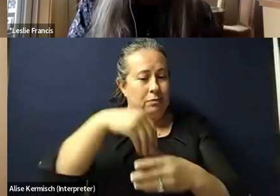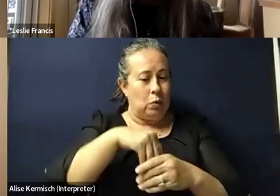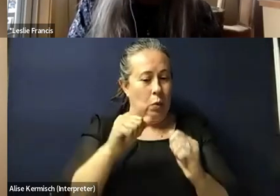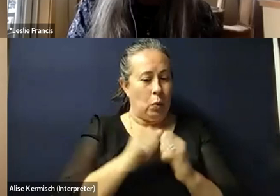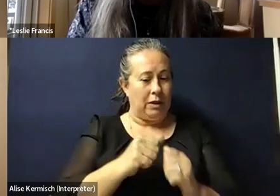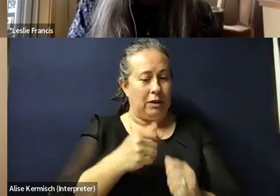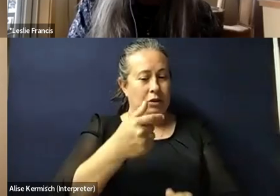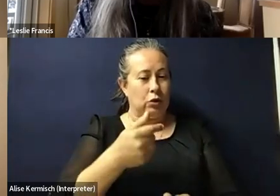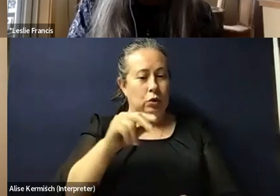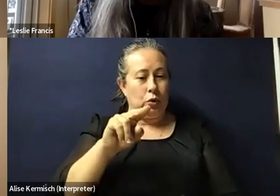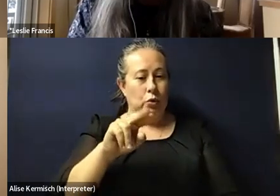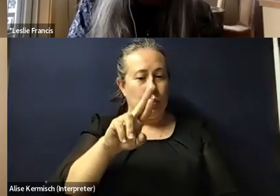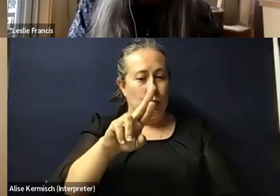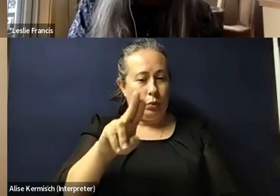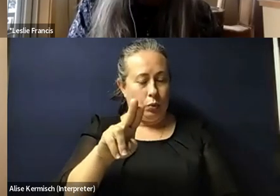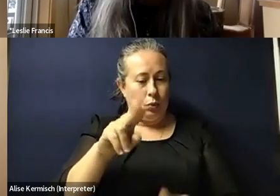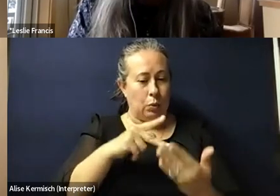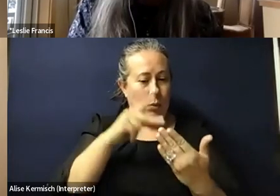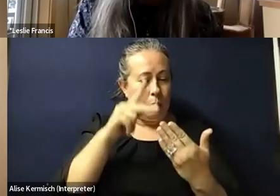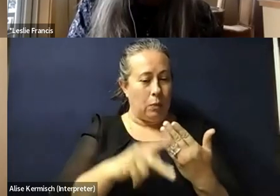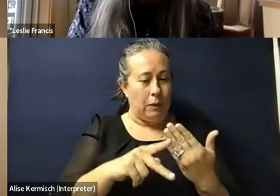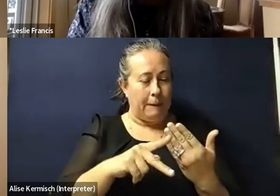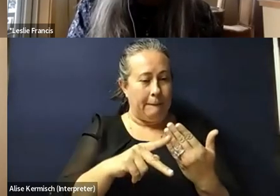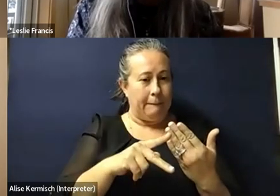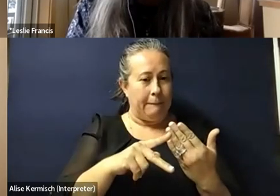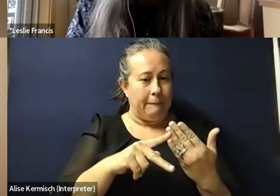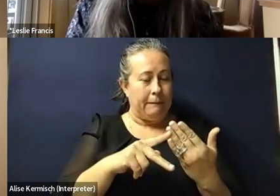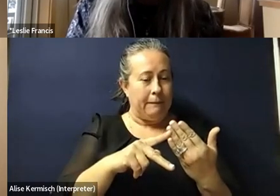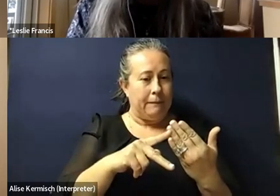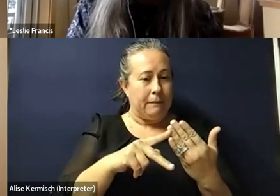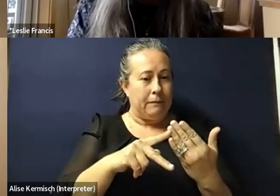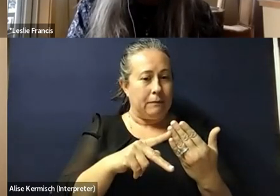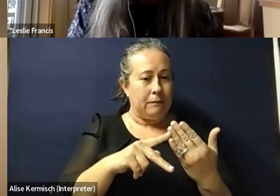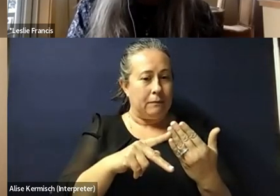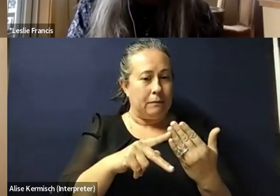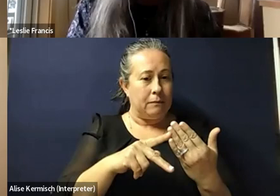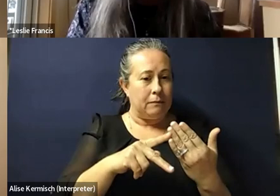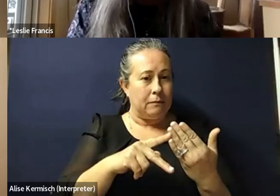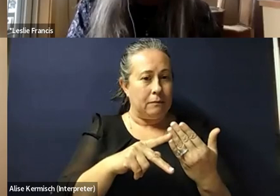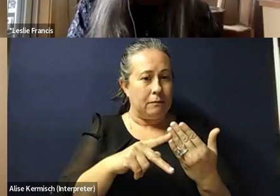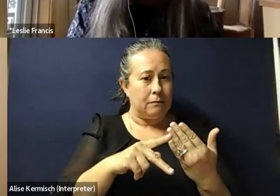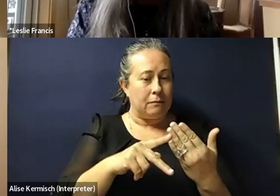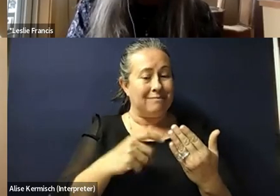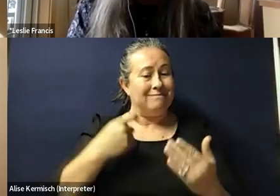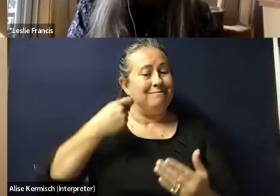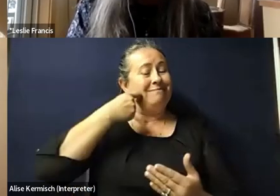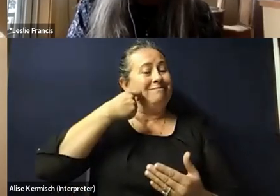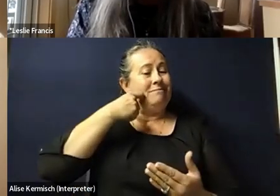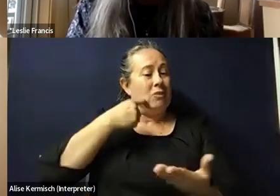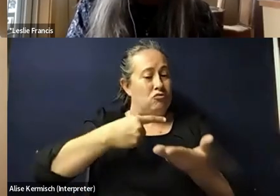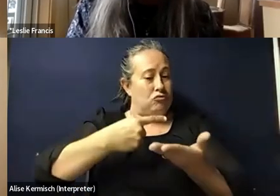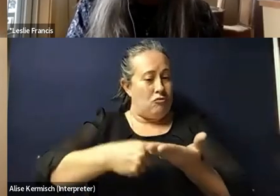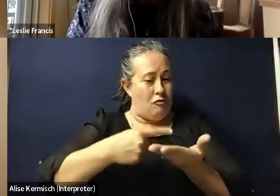guru program, because like we were talking